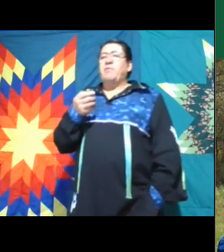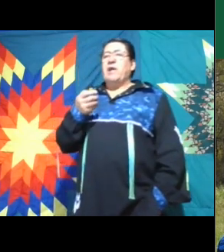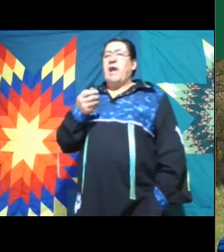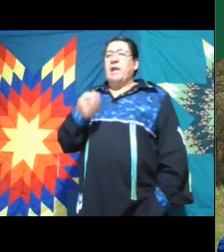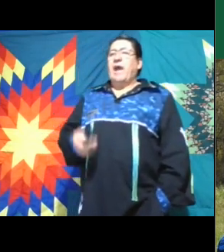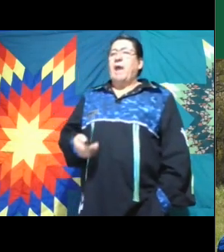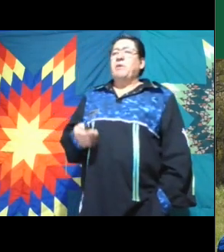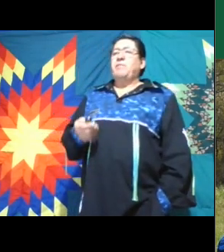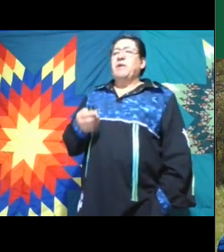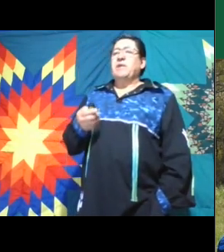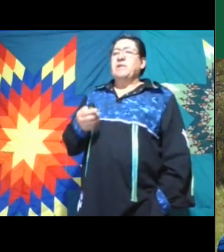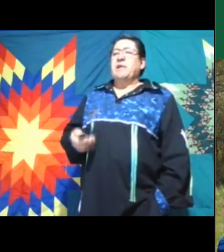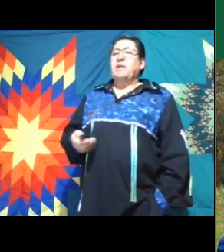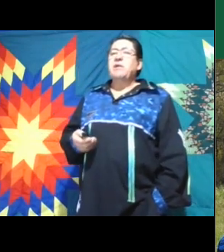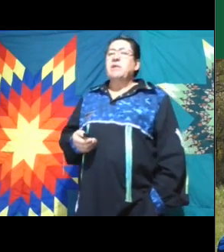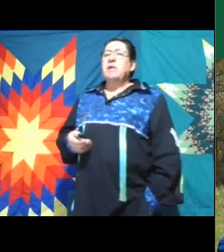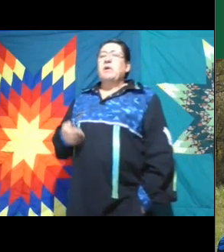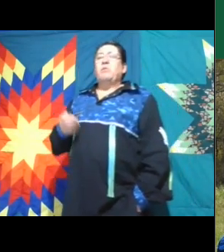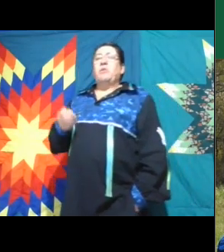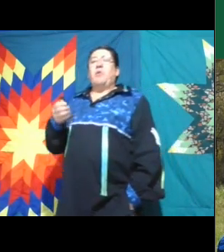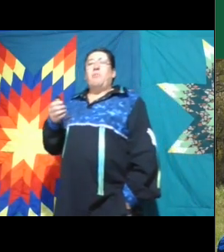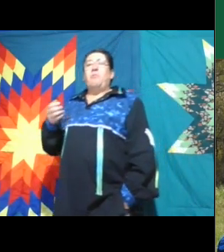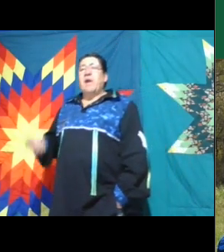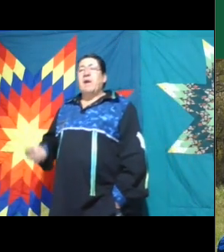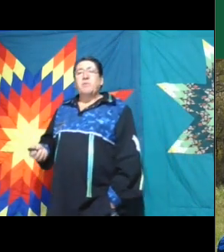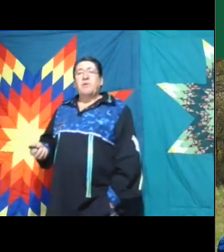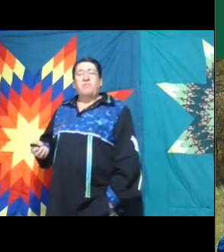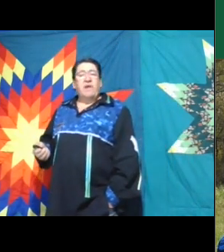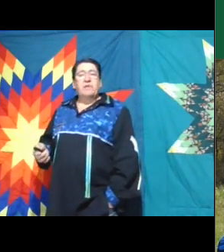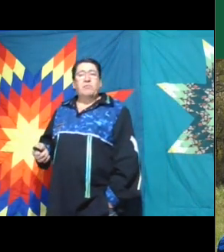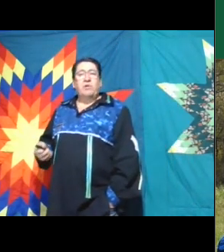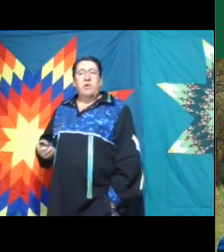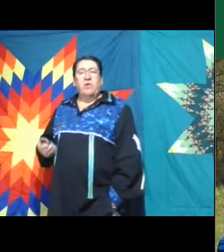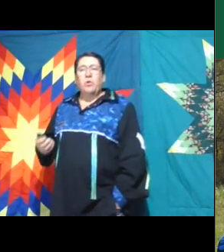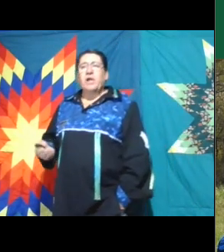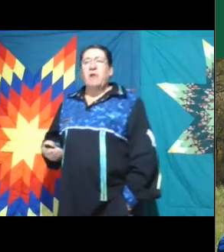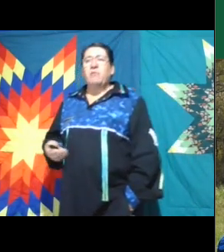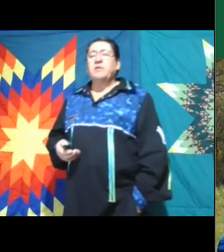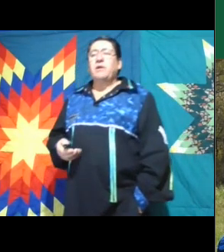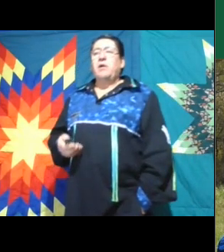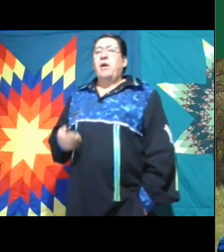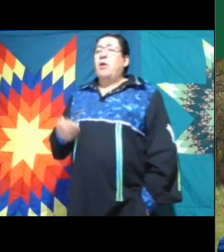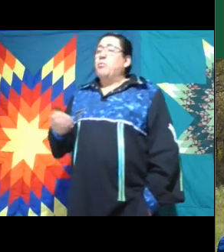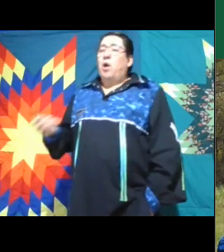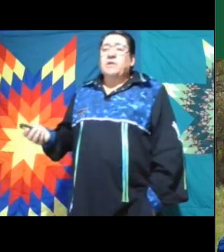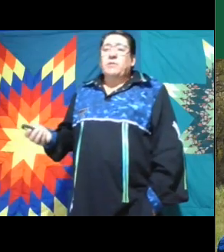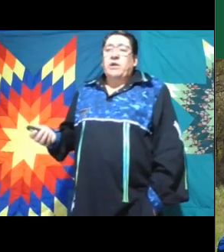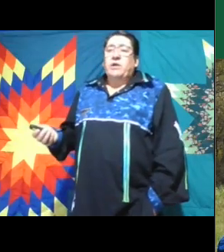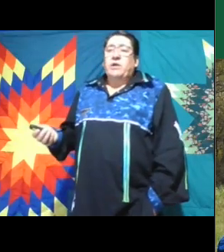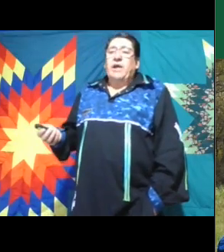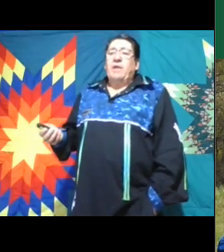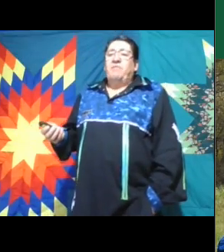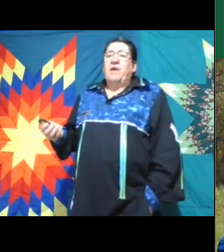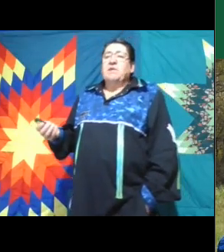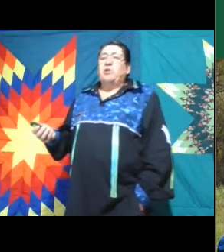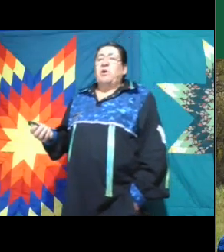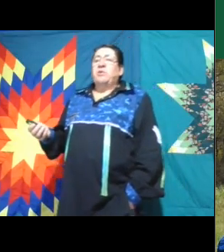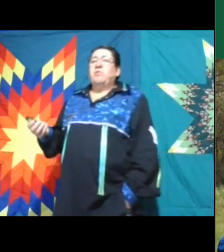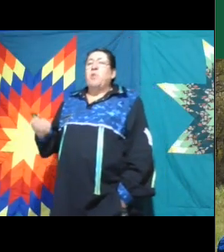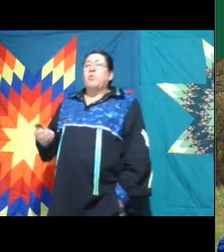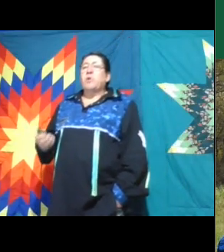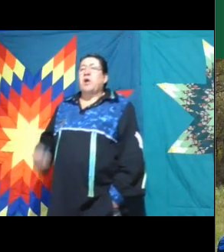we have to be adaptive and considerate. We may have to be flexible on our work hours, or possibly, again,